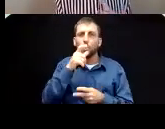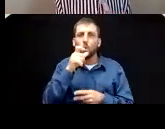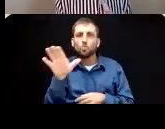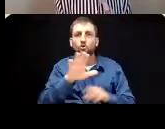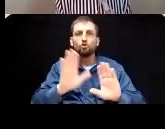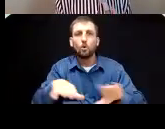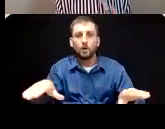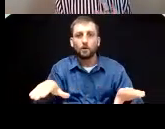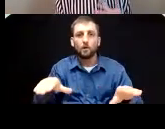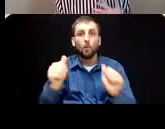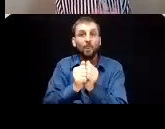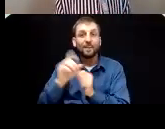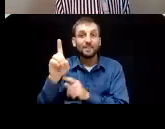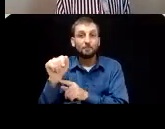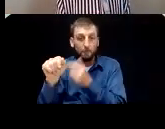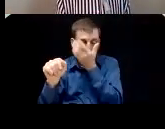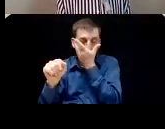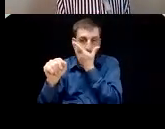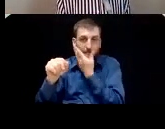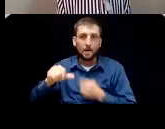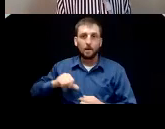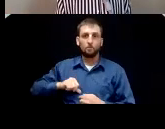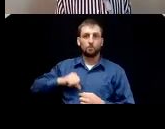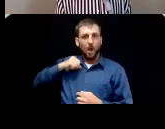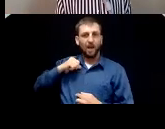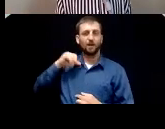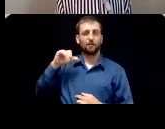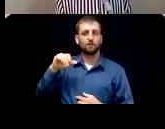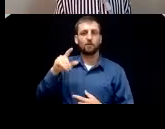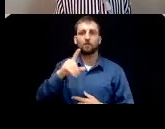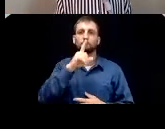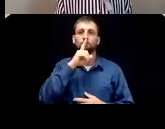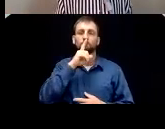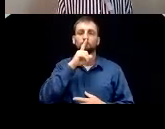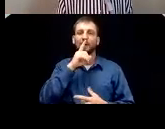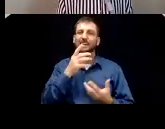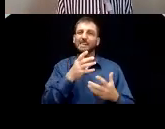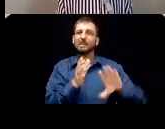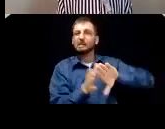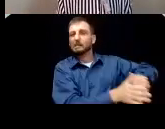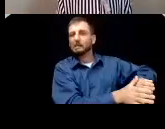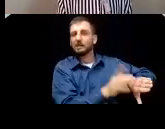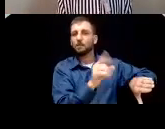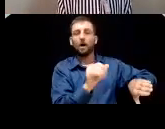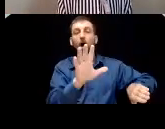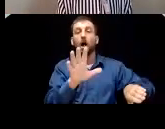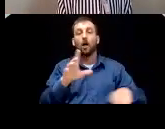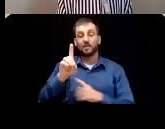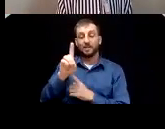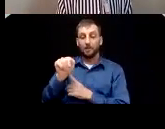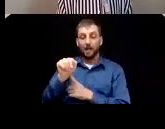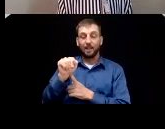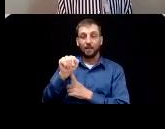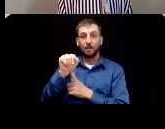with disability, not despite disability. The spirit of the disability community over and over